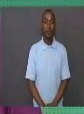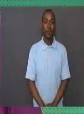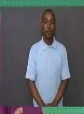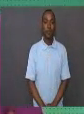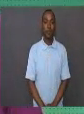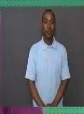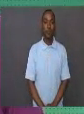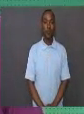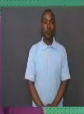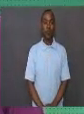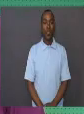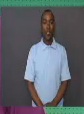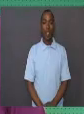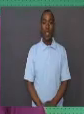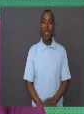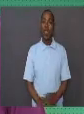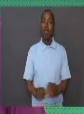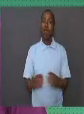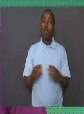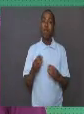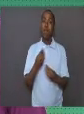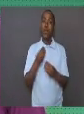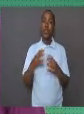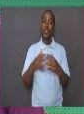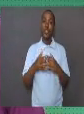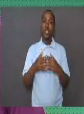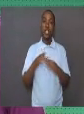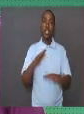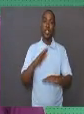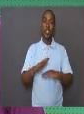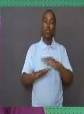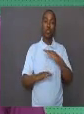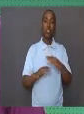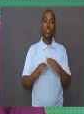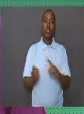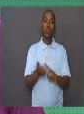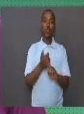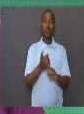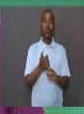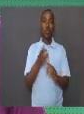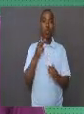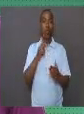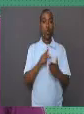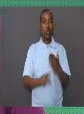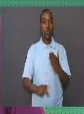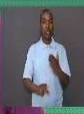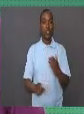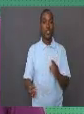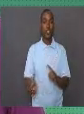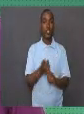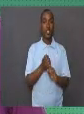The levels of a food chain, including the producers, the